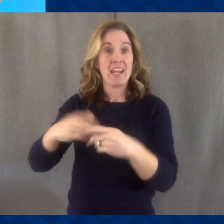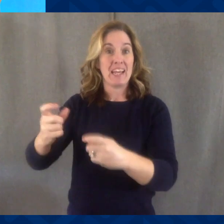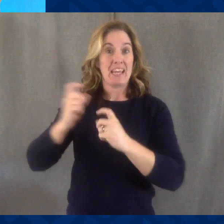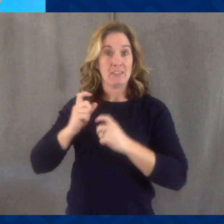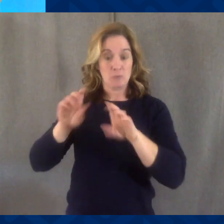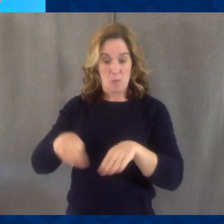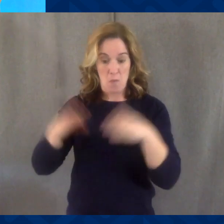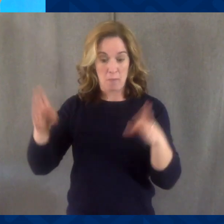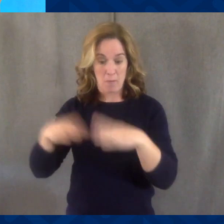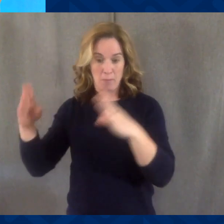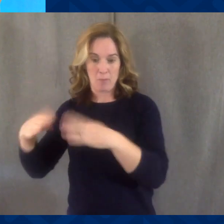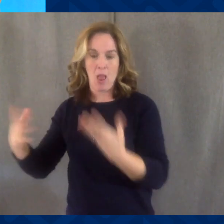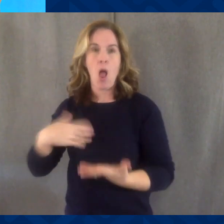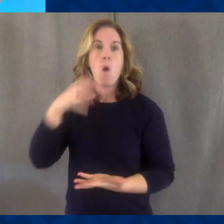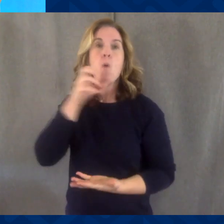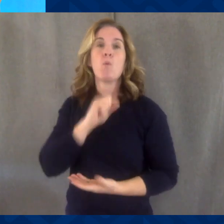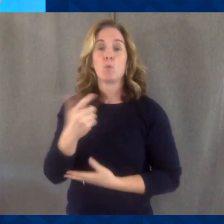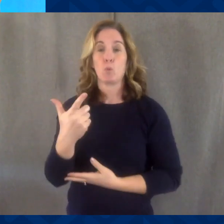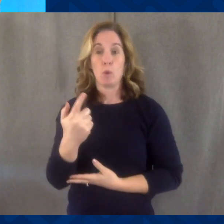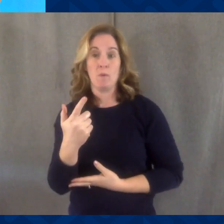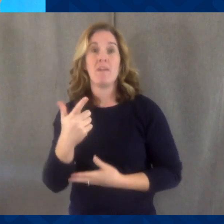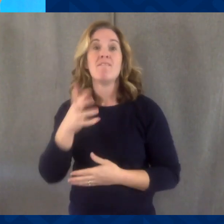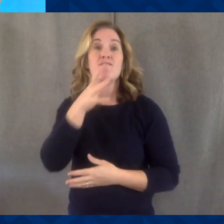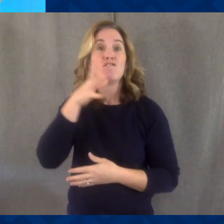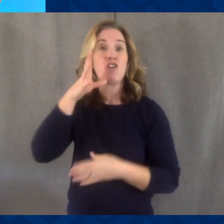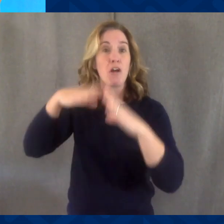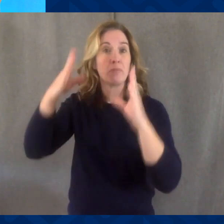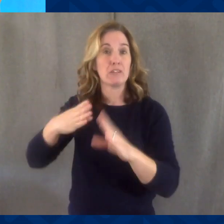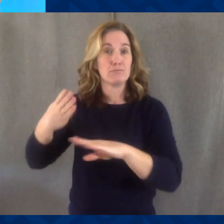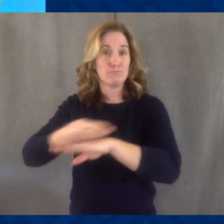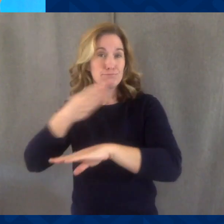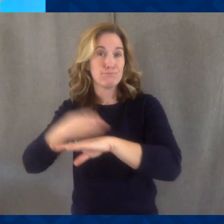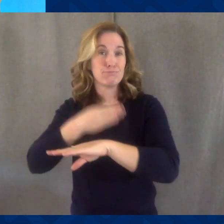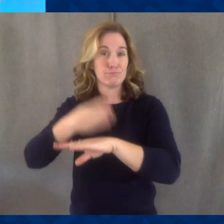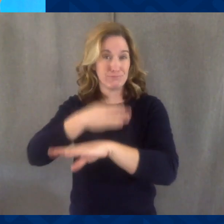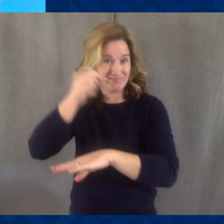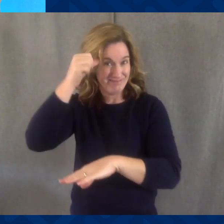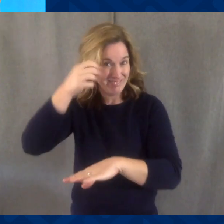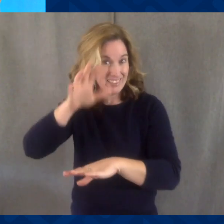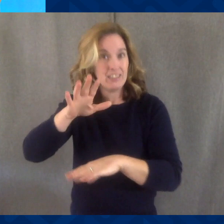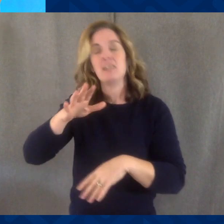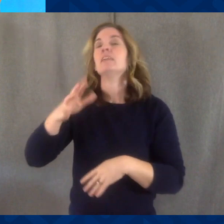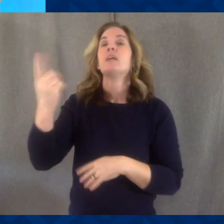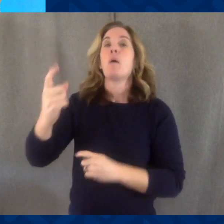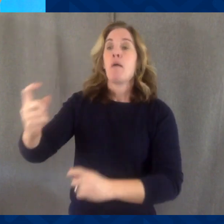renovating a farmhouse, and somebody got us a really expensive crystal